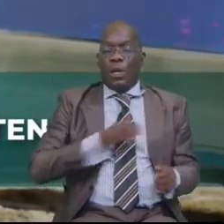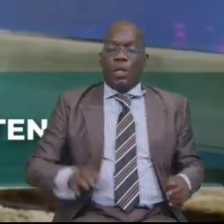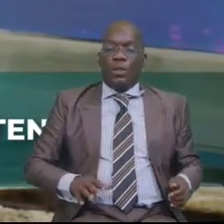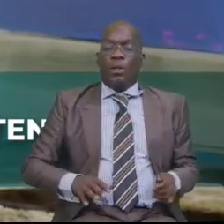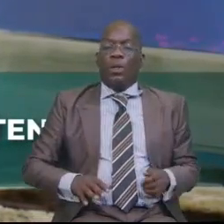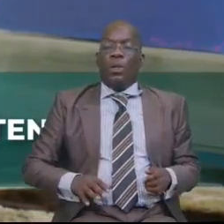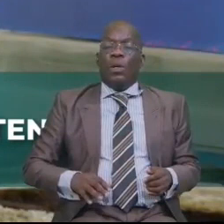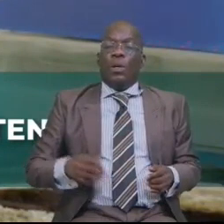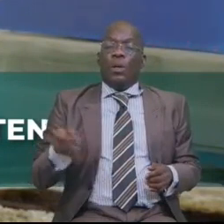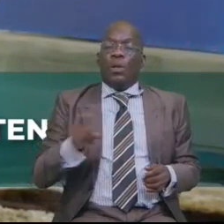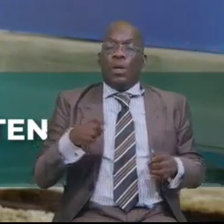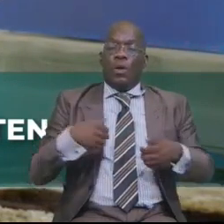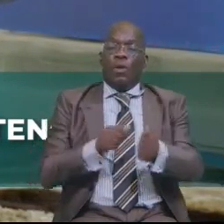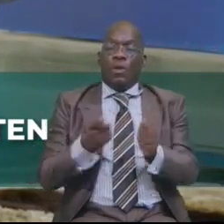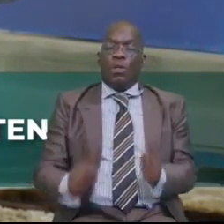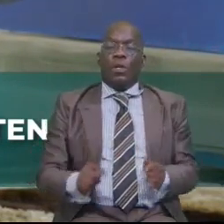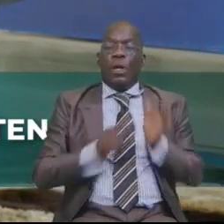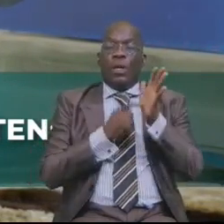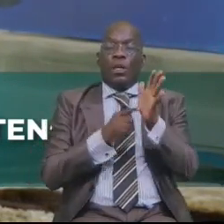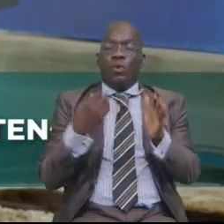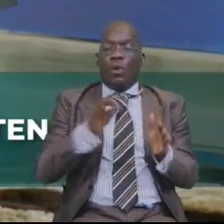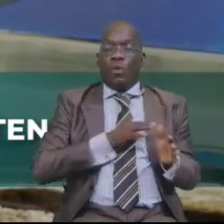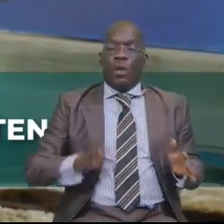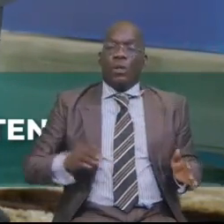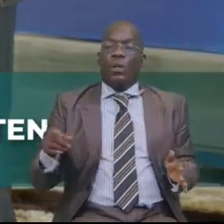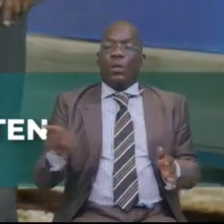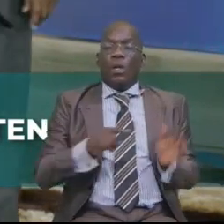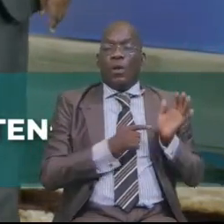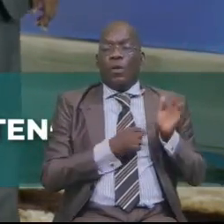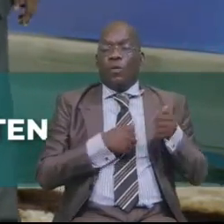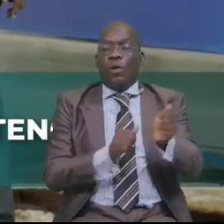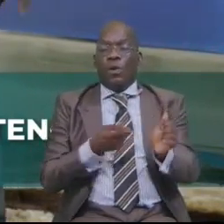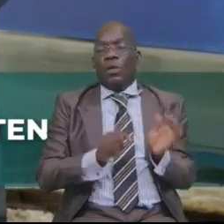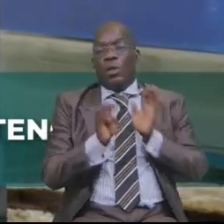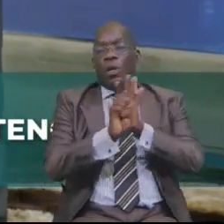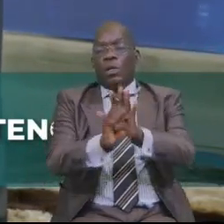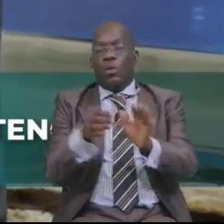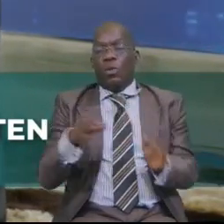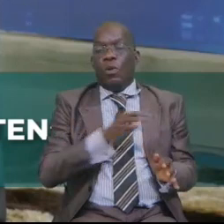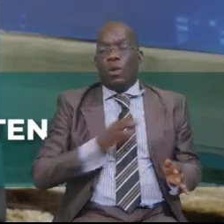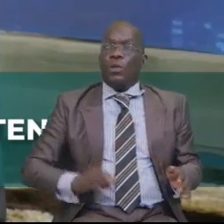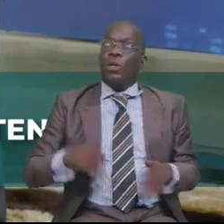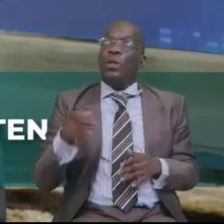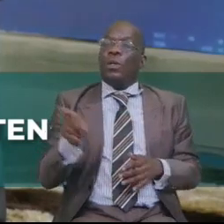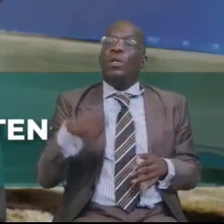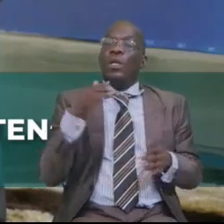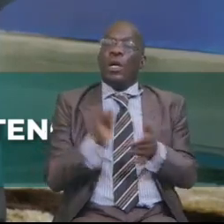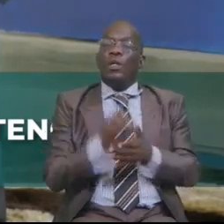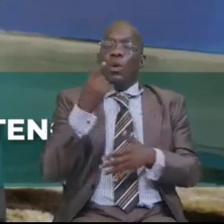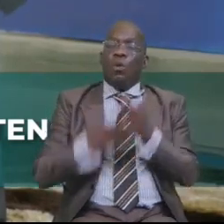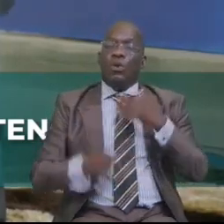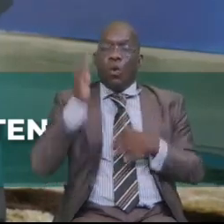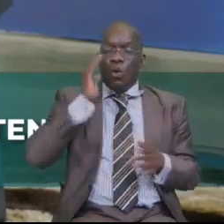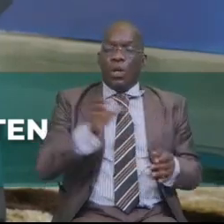are following the pattern of Christ. They are following the model of Christ. They say, what will Christ do? Look at sinners there.